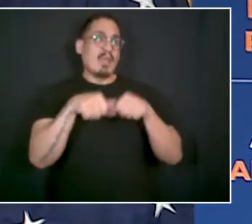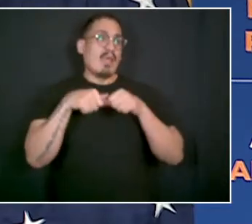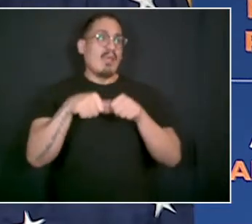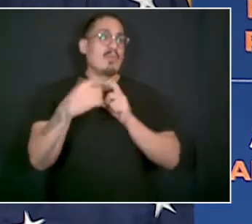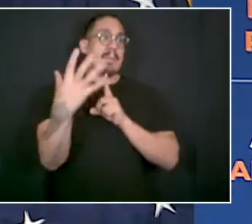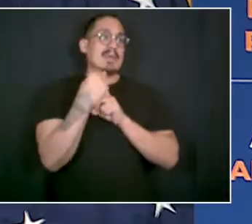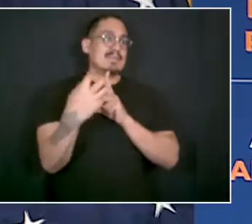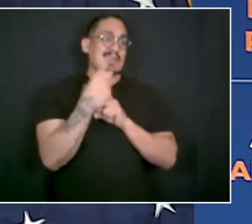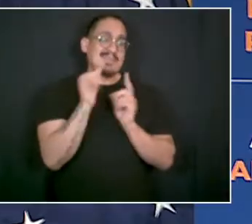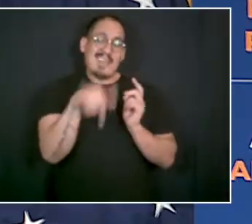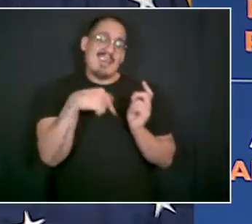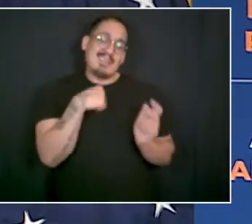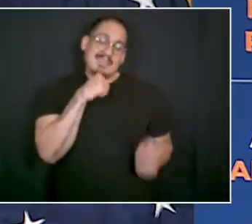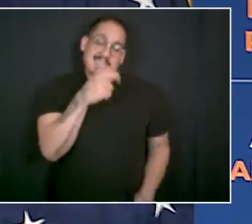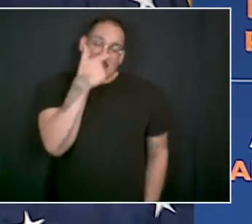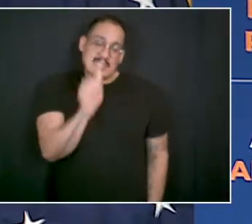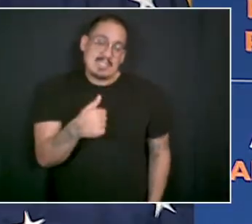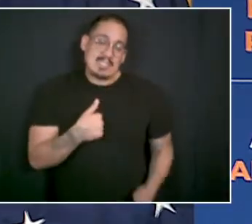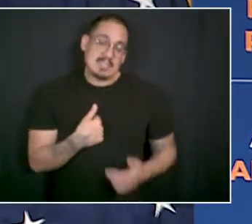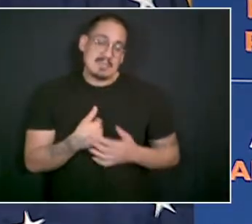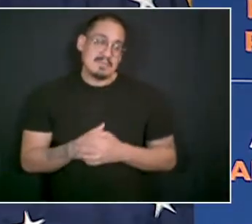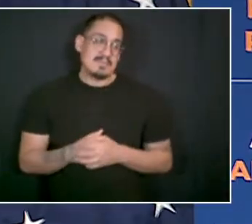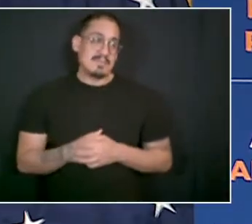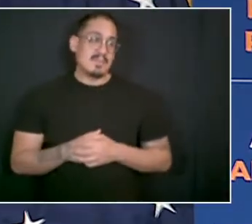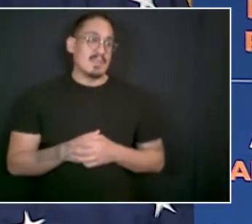you that, but it's not factually accurate.